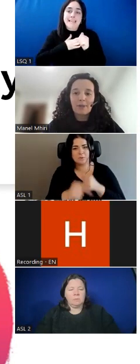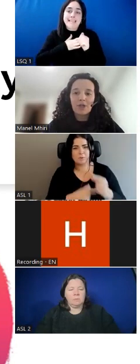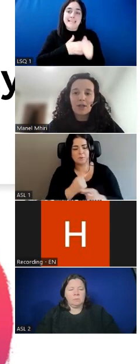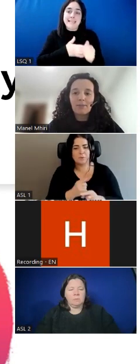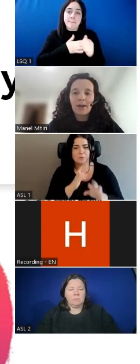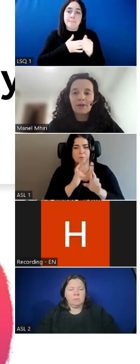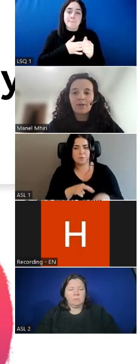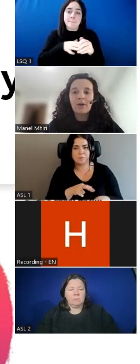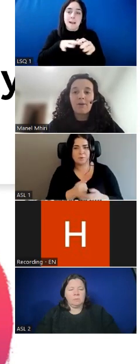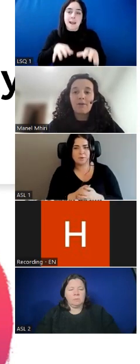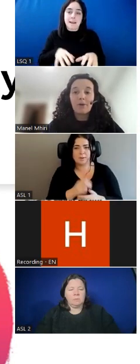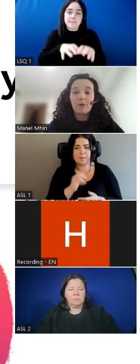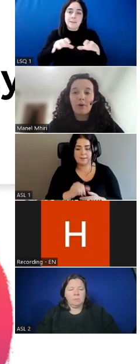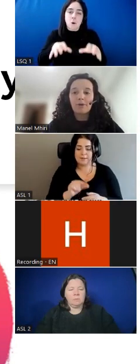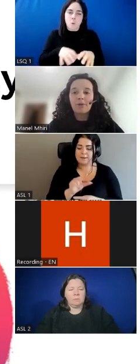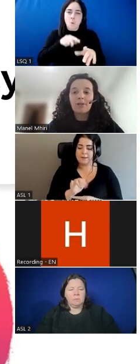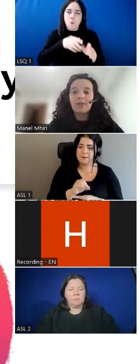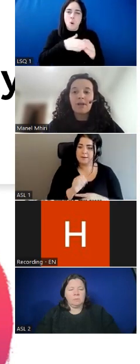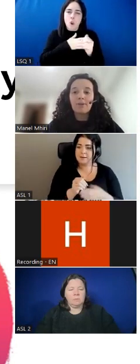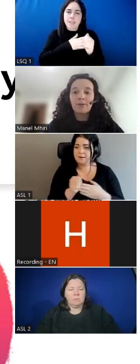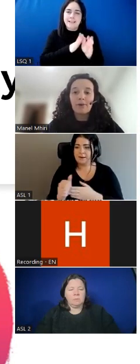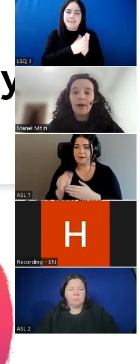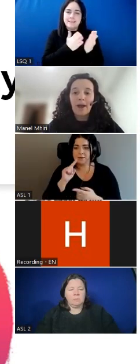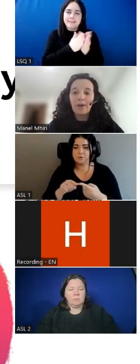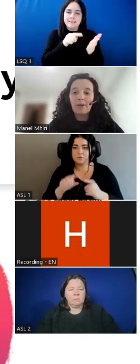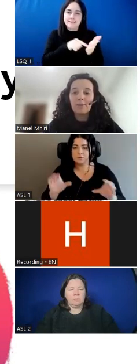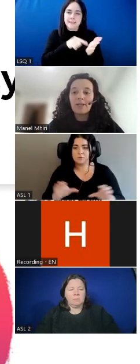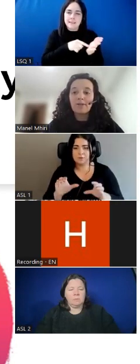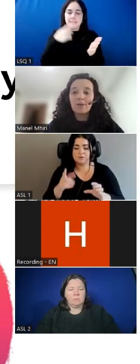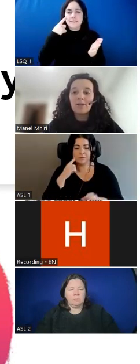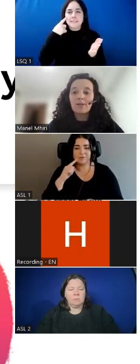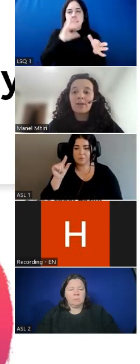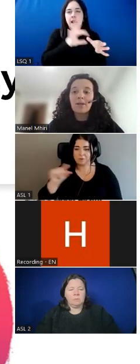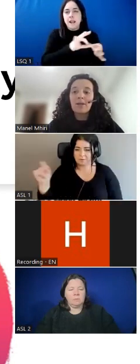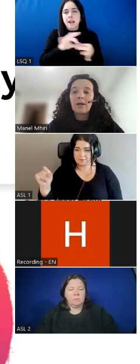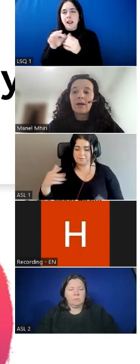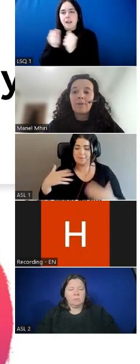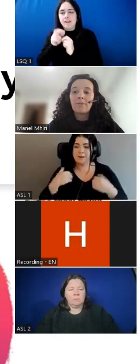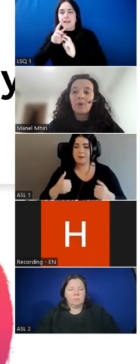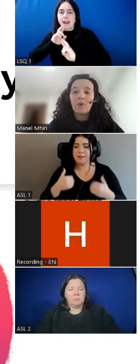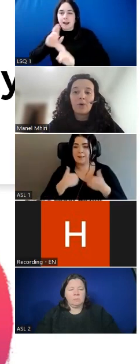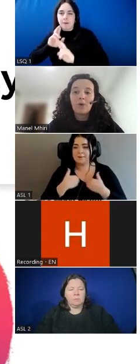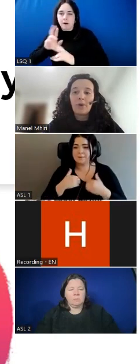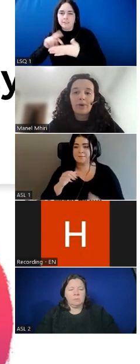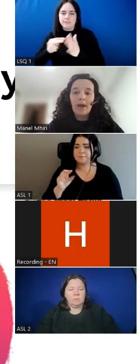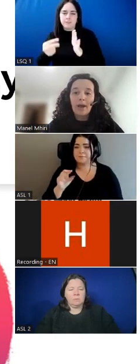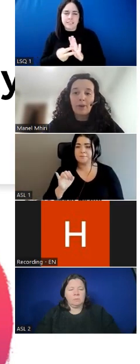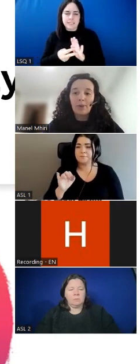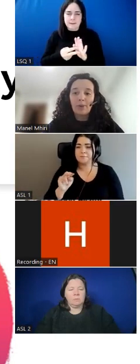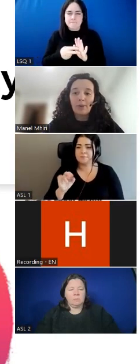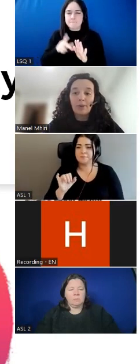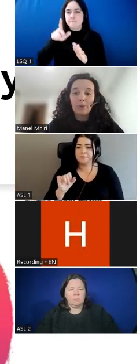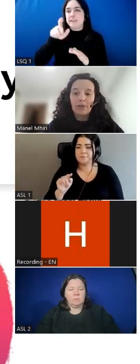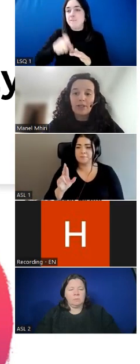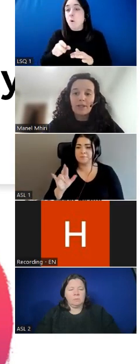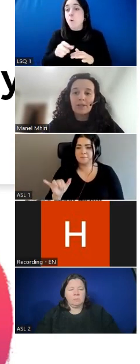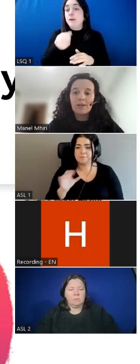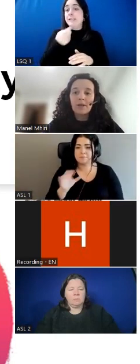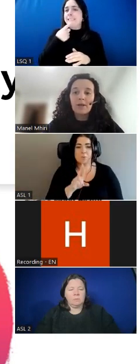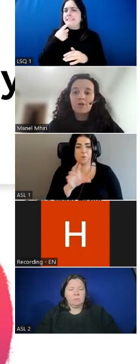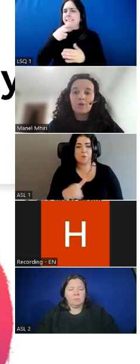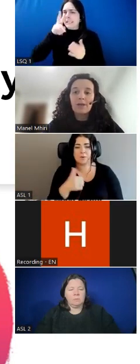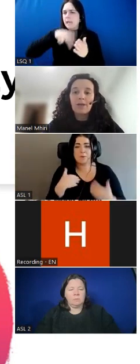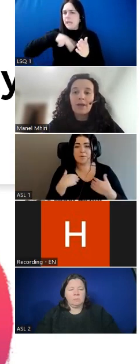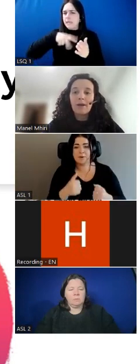is especially meant for governments and for health ministries or other health